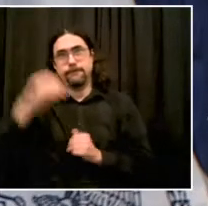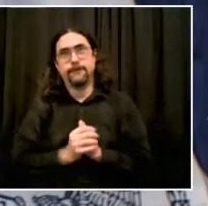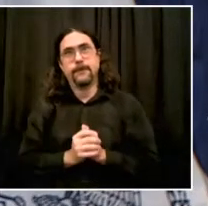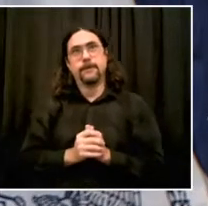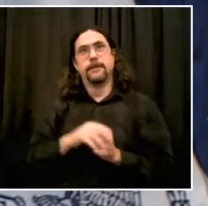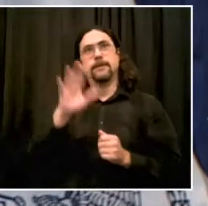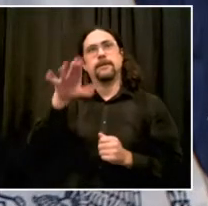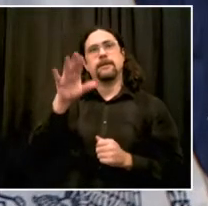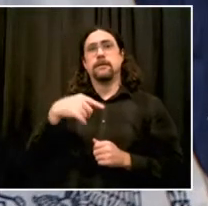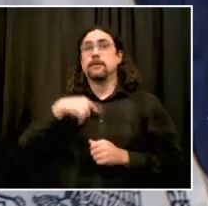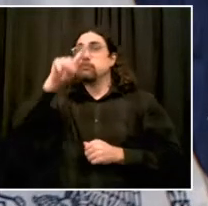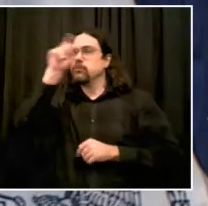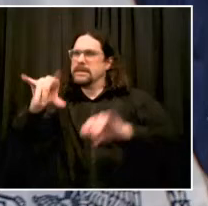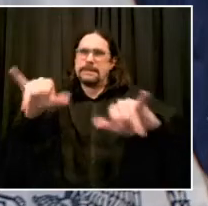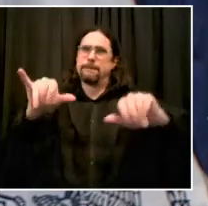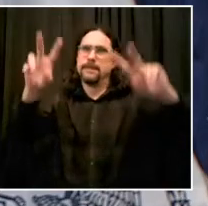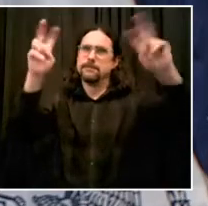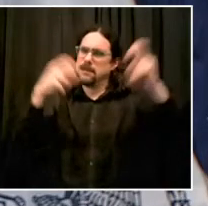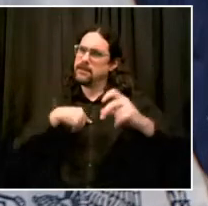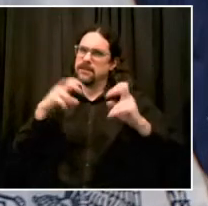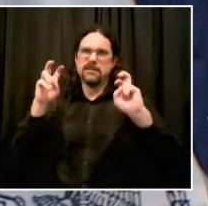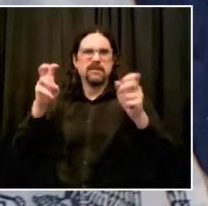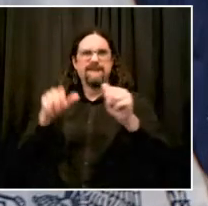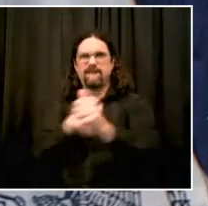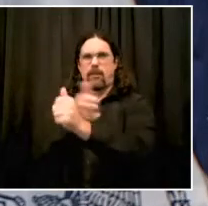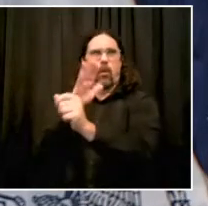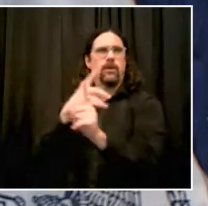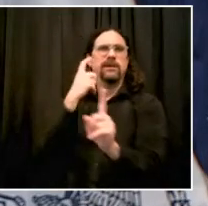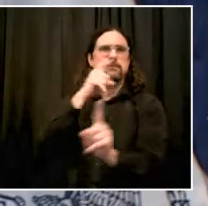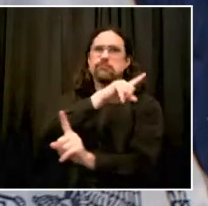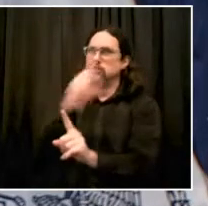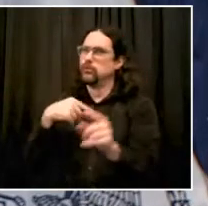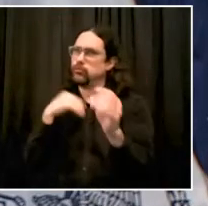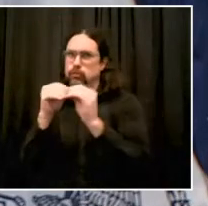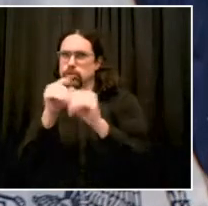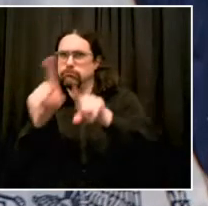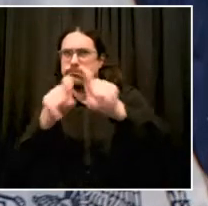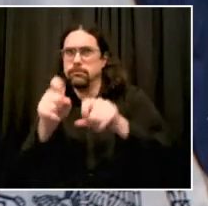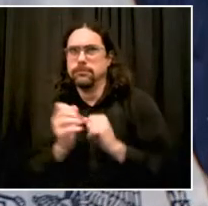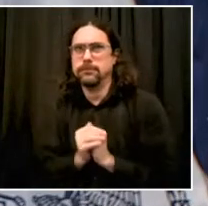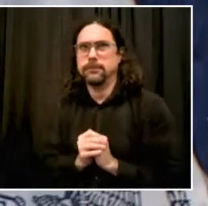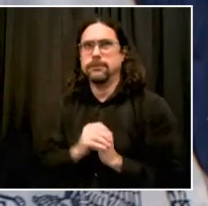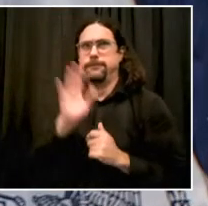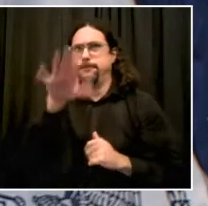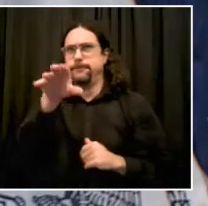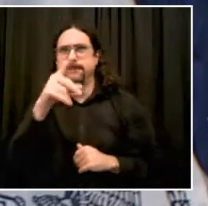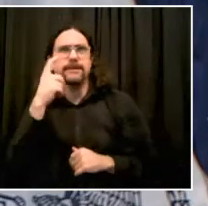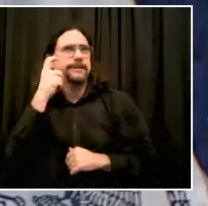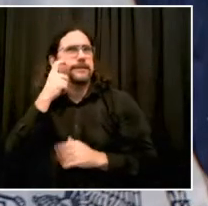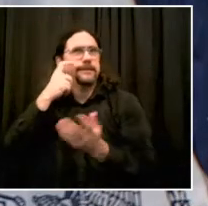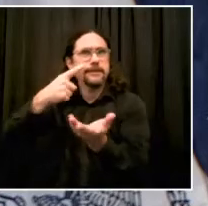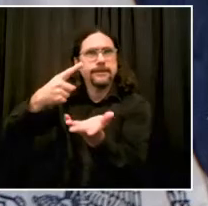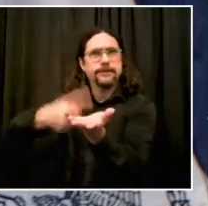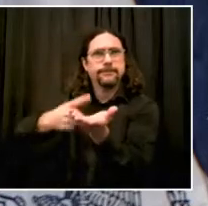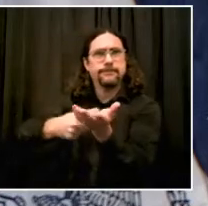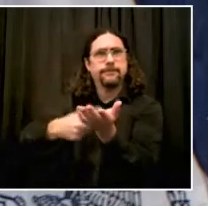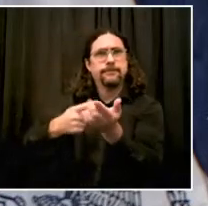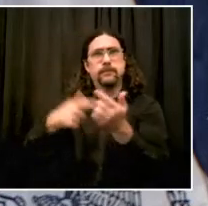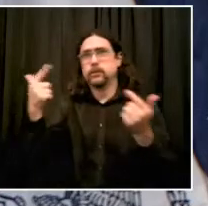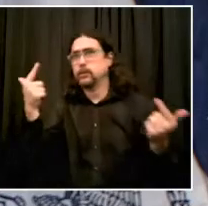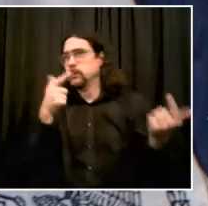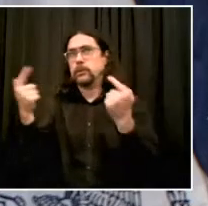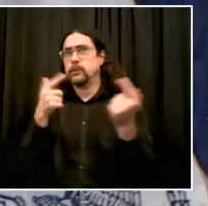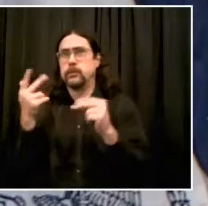been talking about the reason for the increase in shootings. Part of what the New York